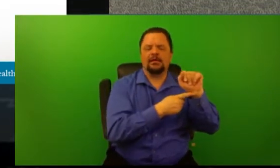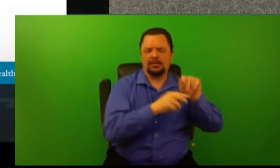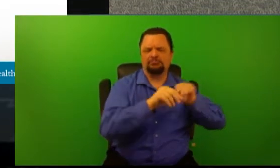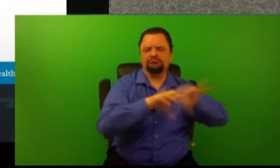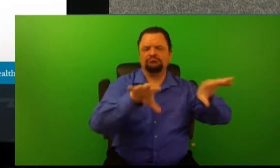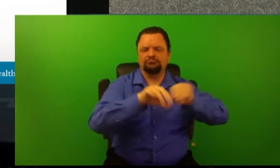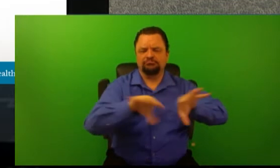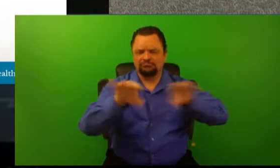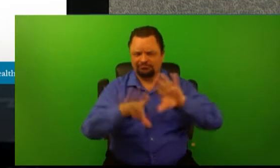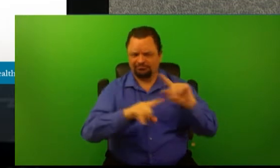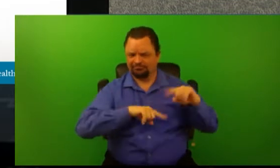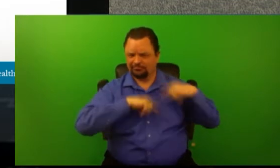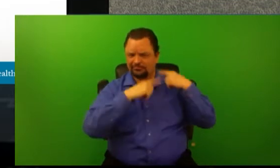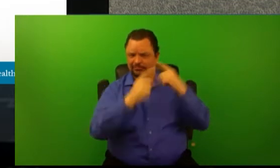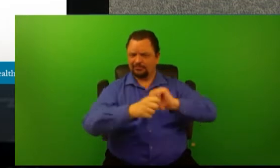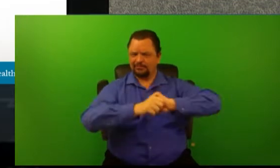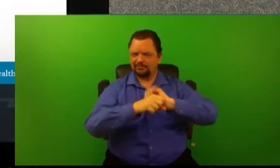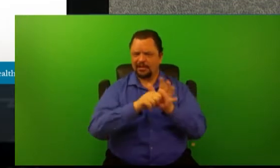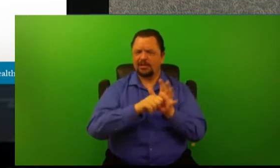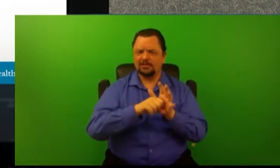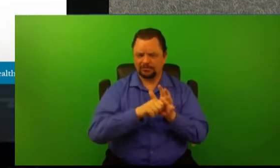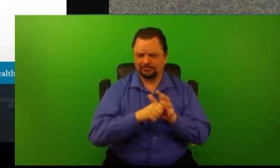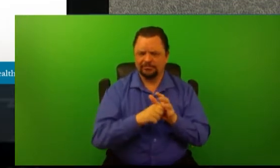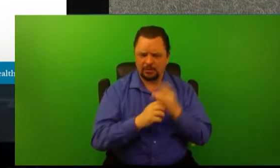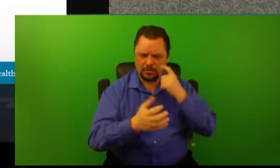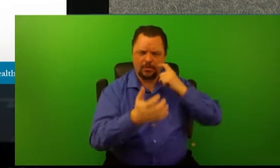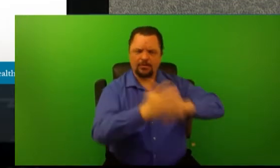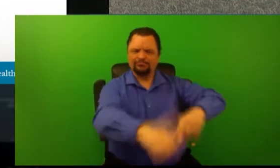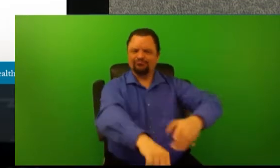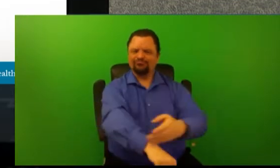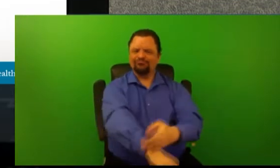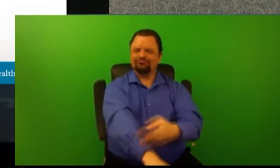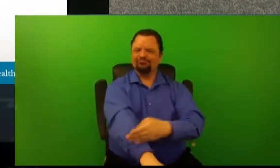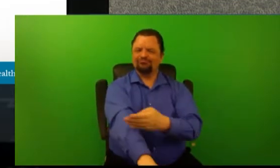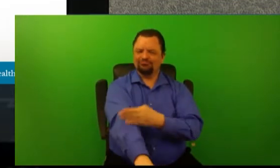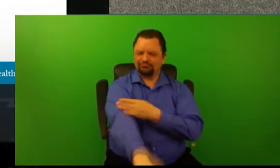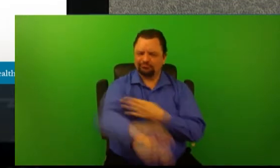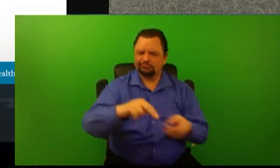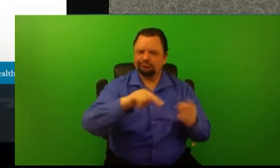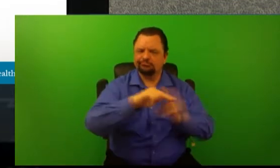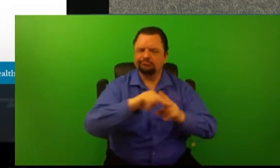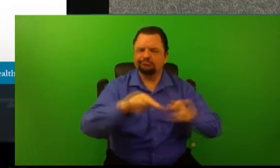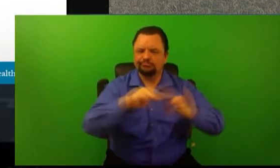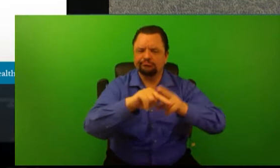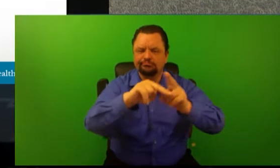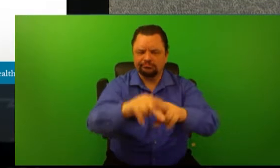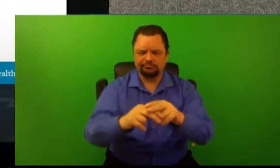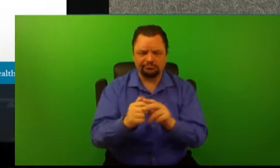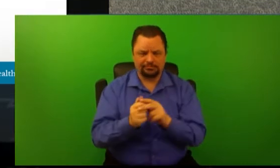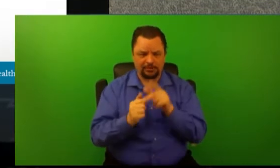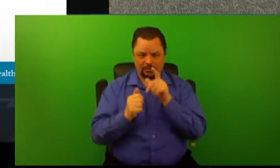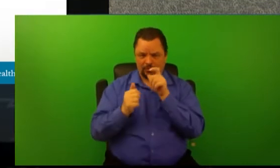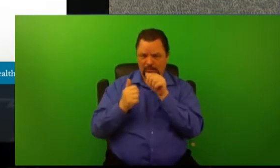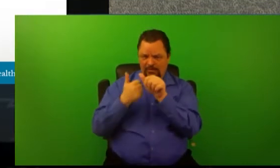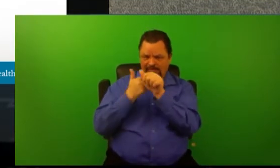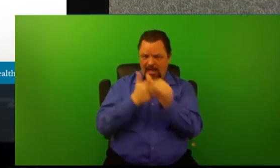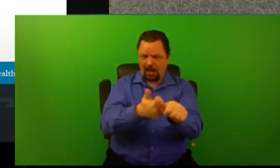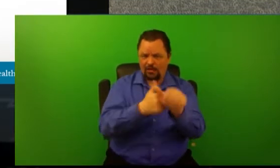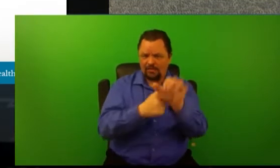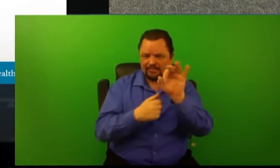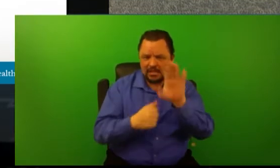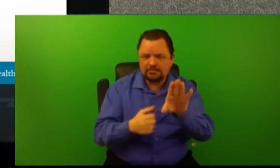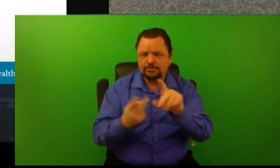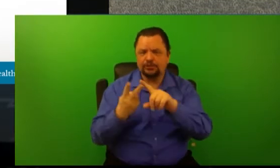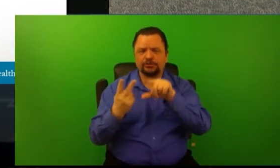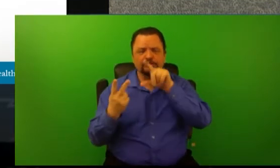COVID response. And we have seen a tremendous increase in our followings on Facebook, Twitter, and Instagram as well.